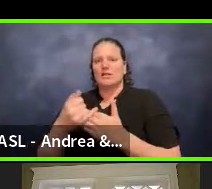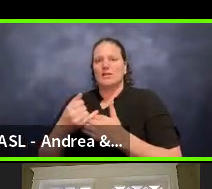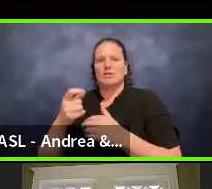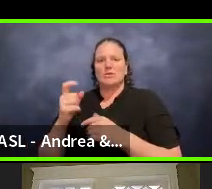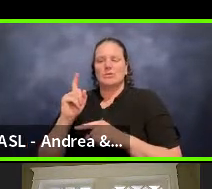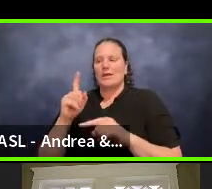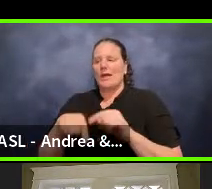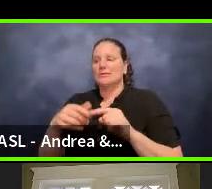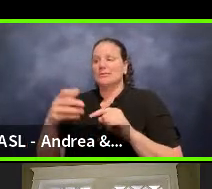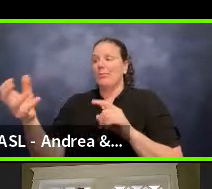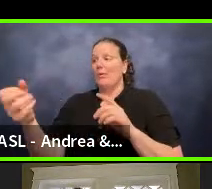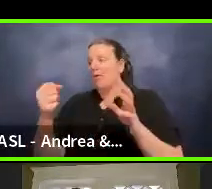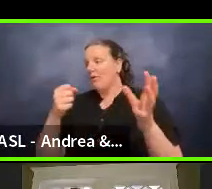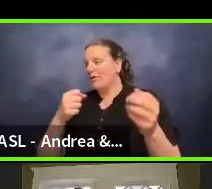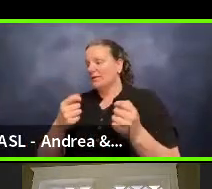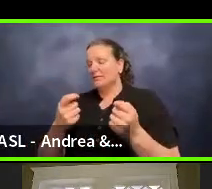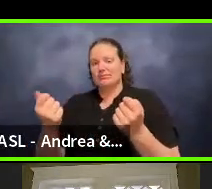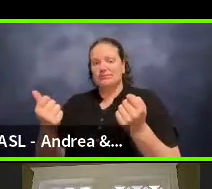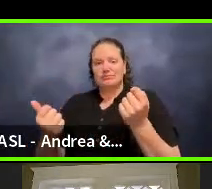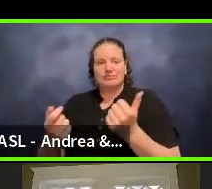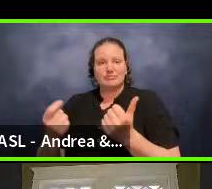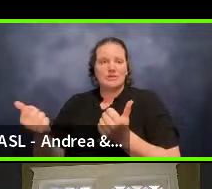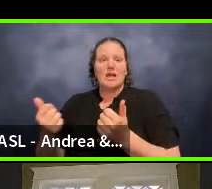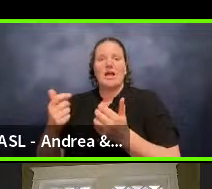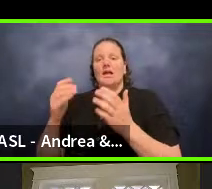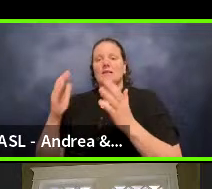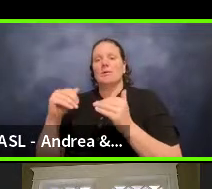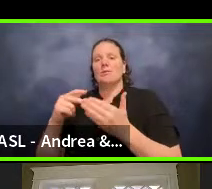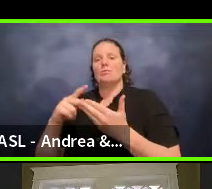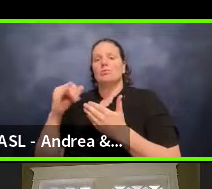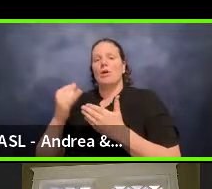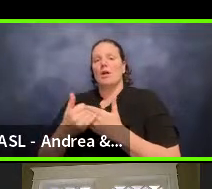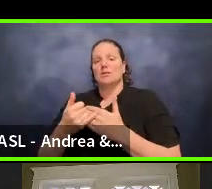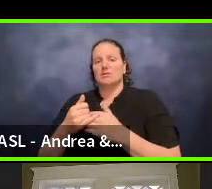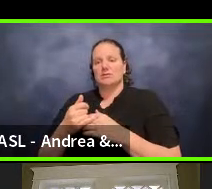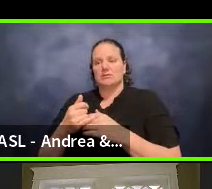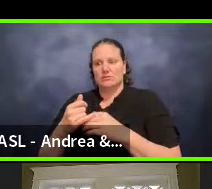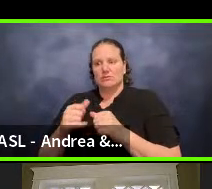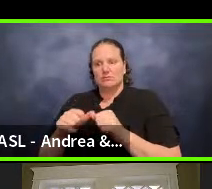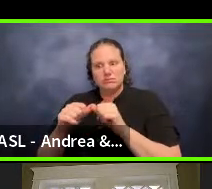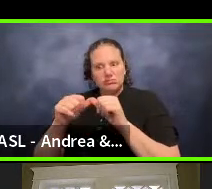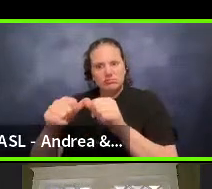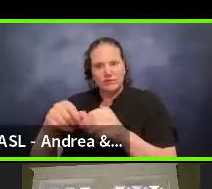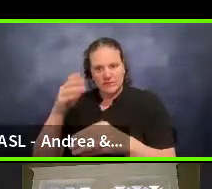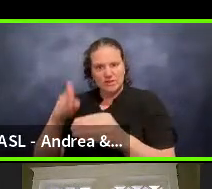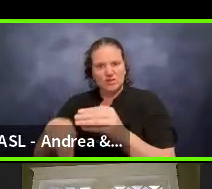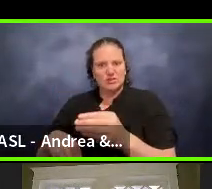pull things out of it and expect the project to stand on its own.